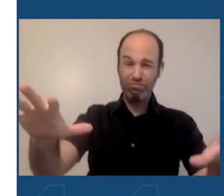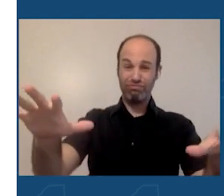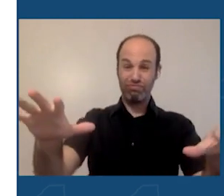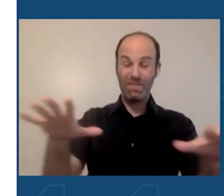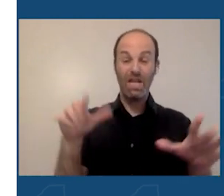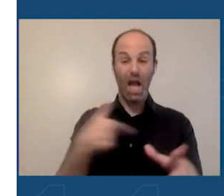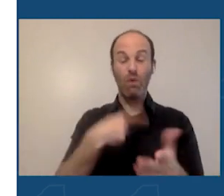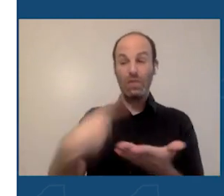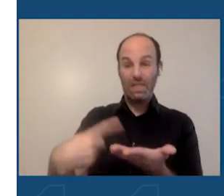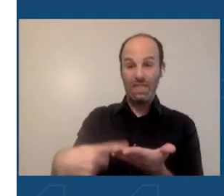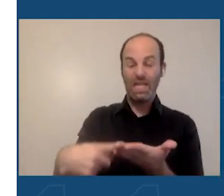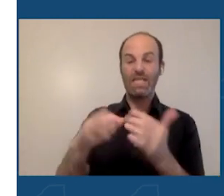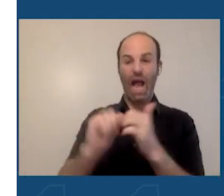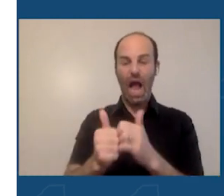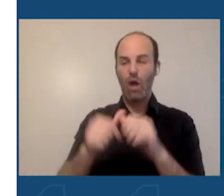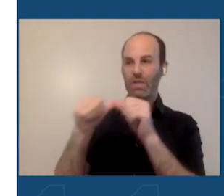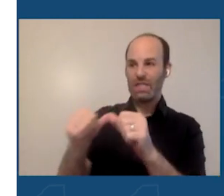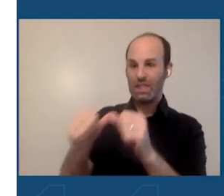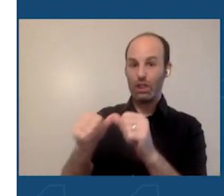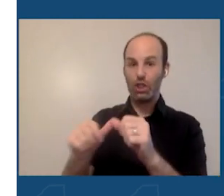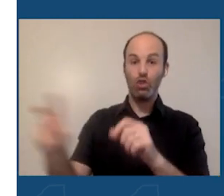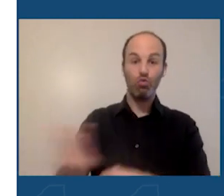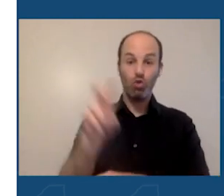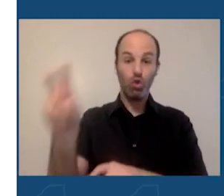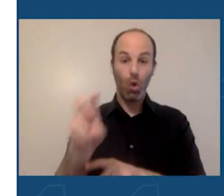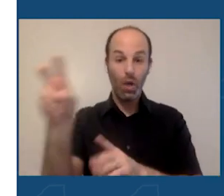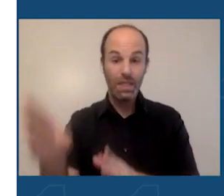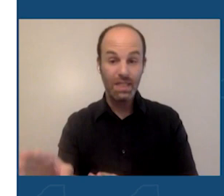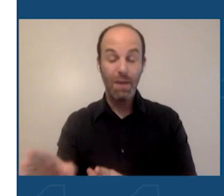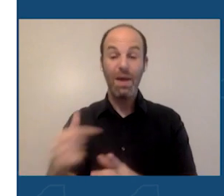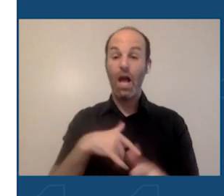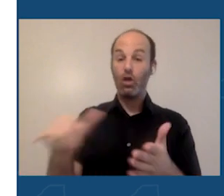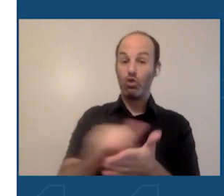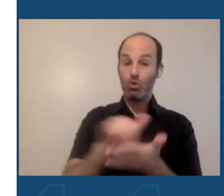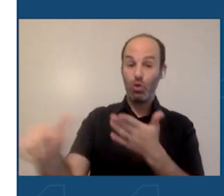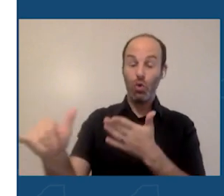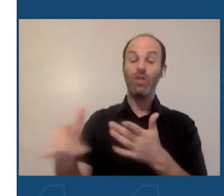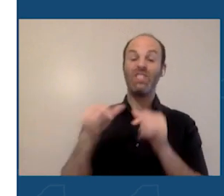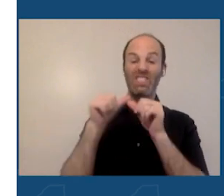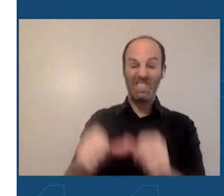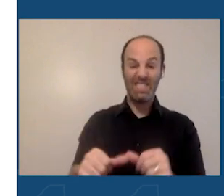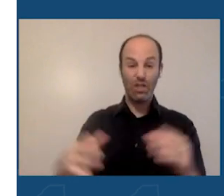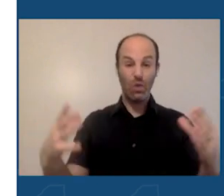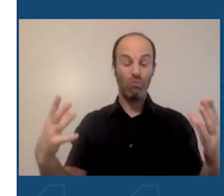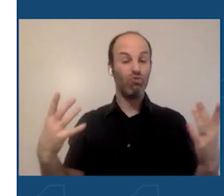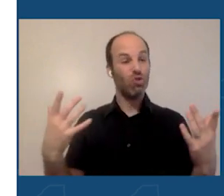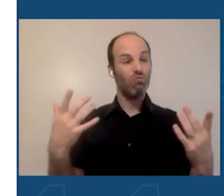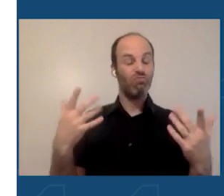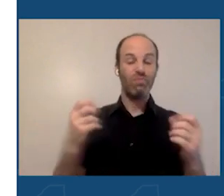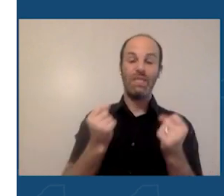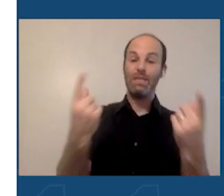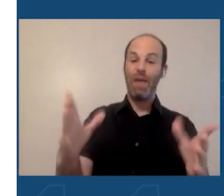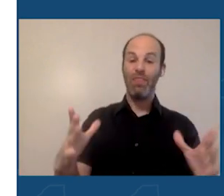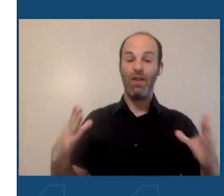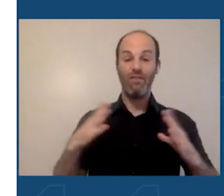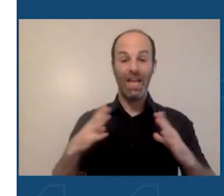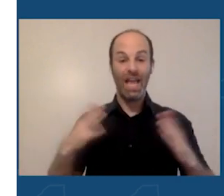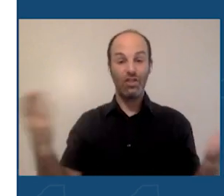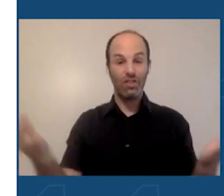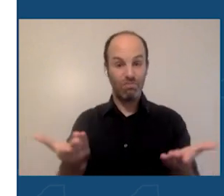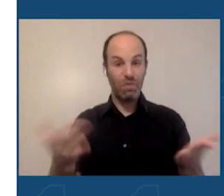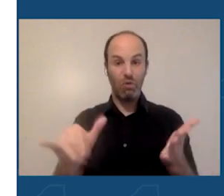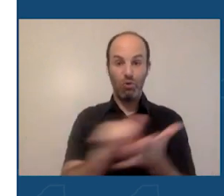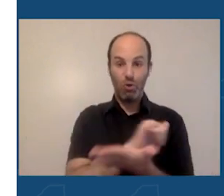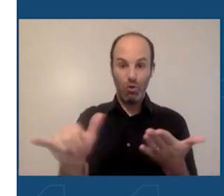to promote tourism and get New Yorkers to vacation in New York. And I do believe as a result of putting a spotlight on just